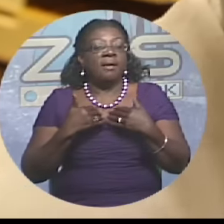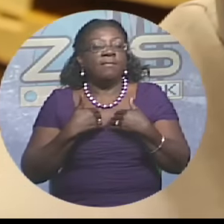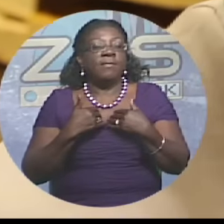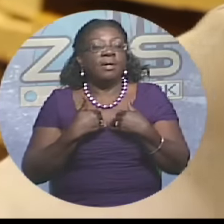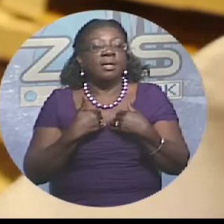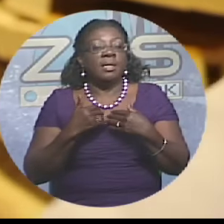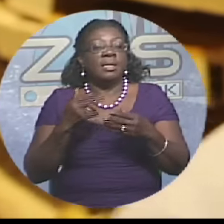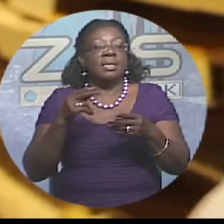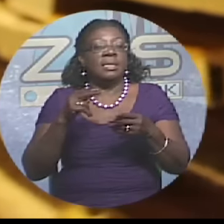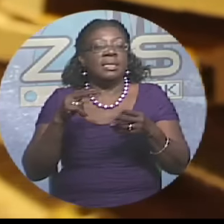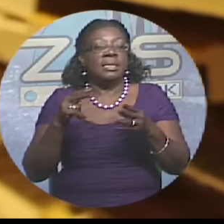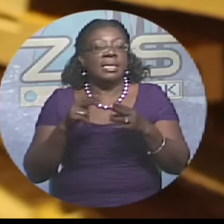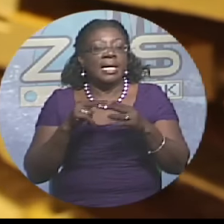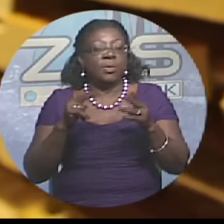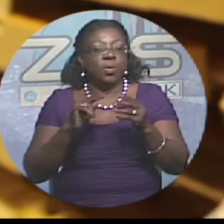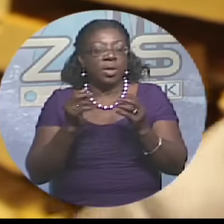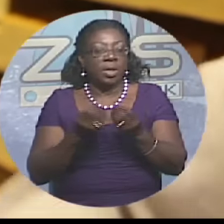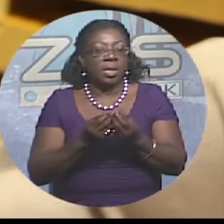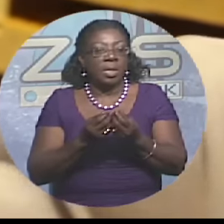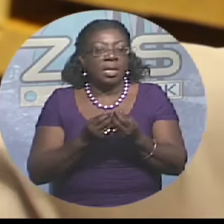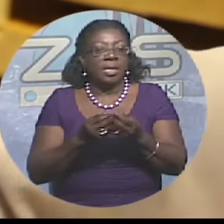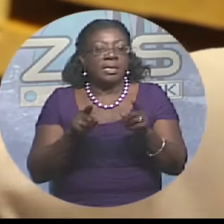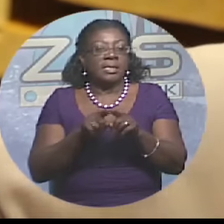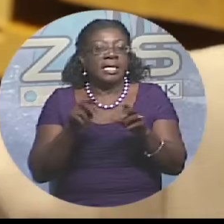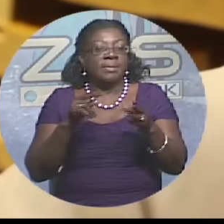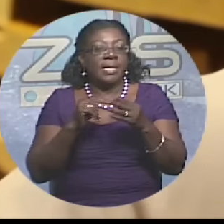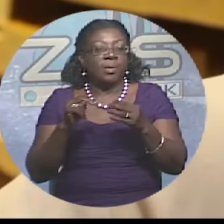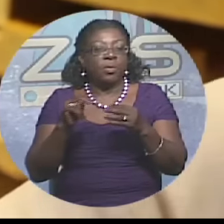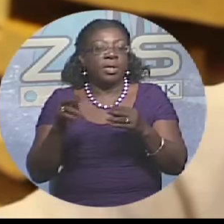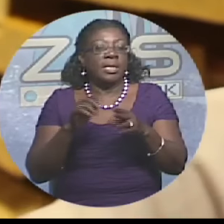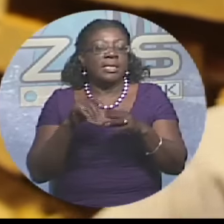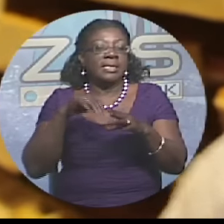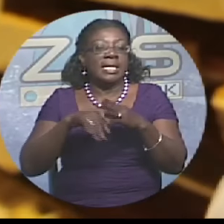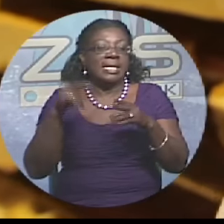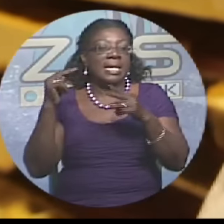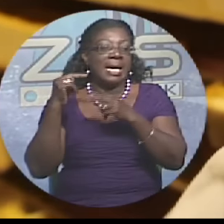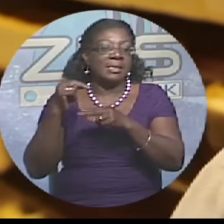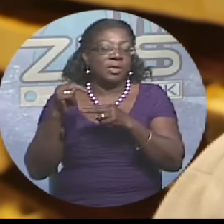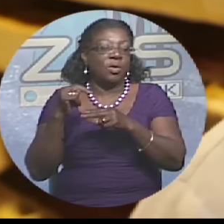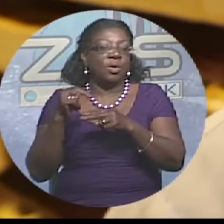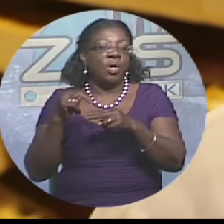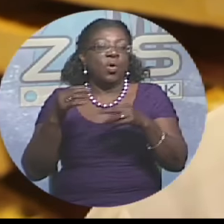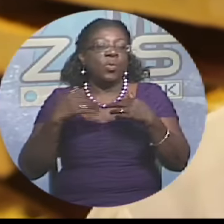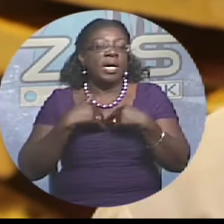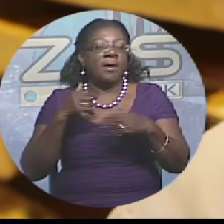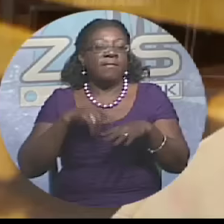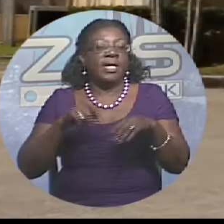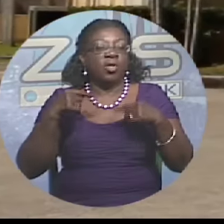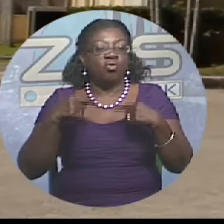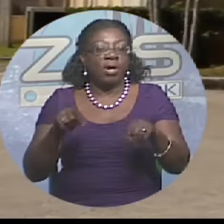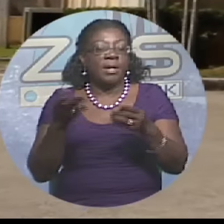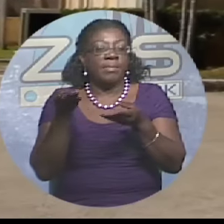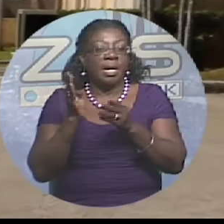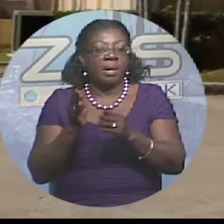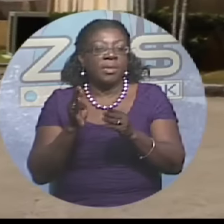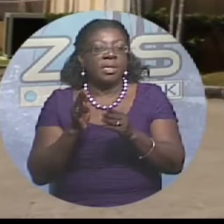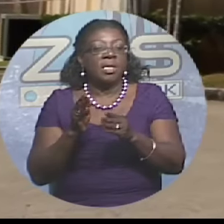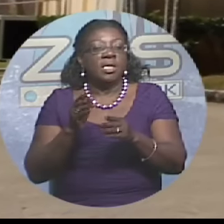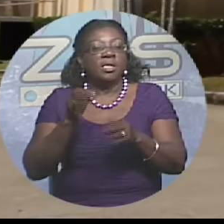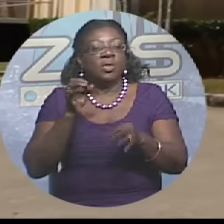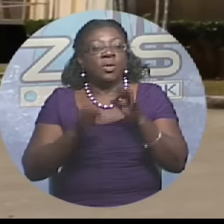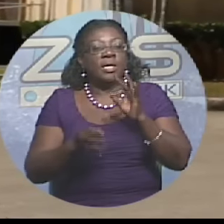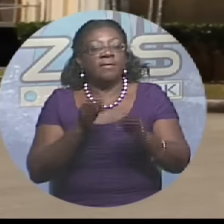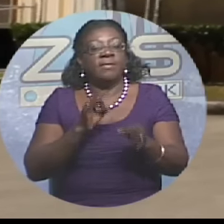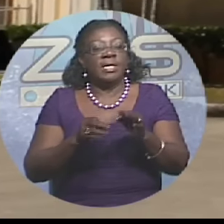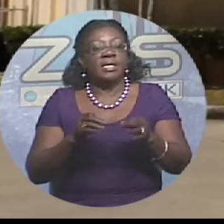redundancy network, meaning that the same network that's in Nassau, in Providence, we have in Grand Bahama. So therefore, if there's a